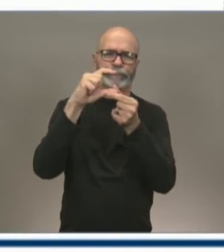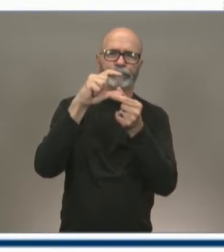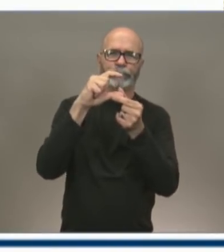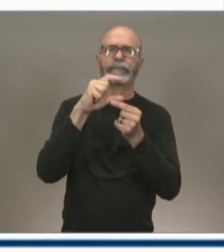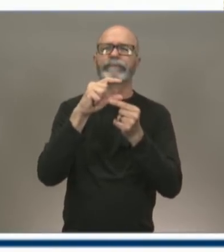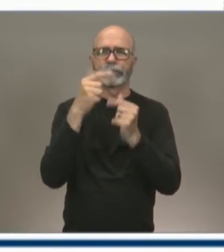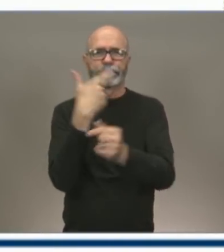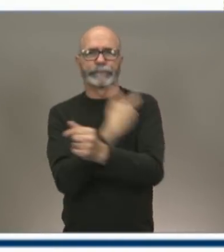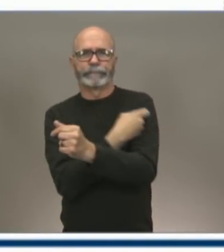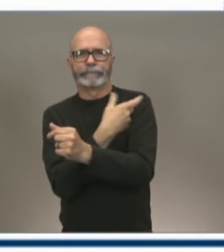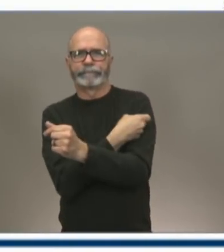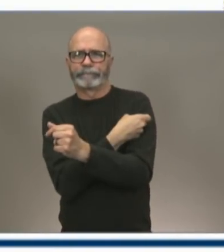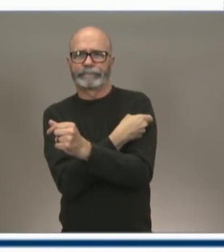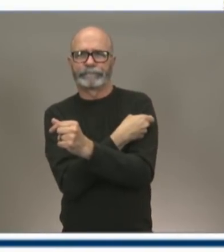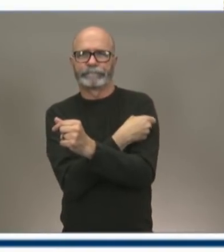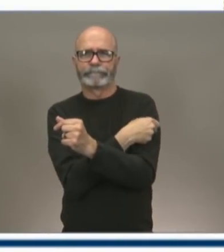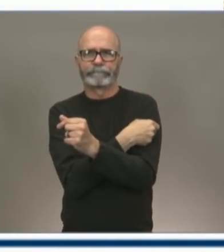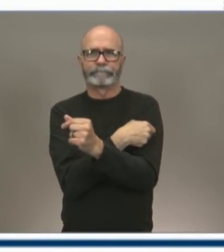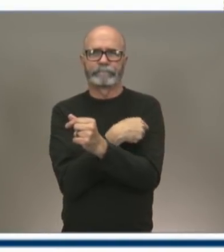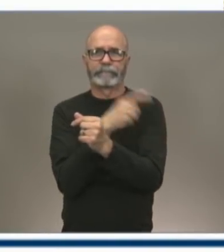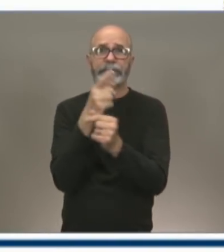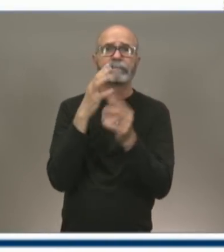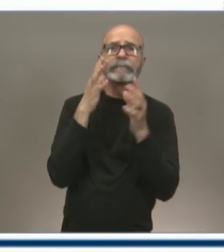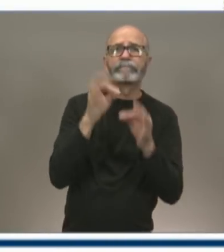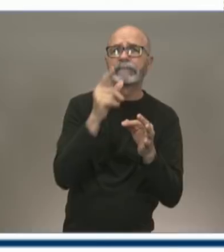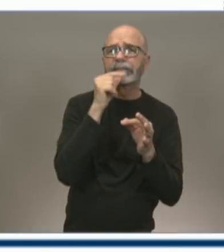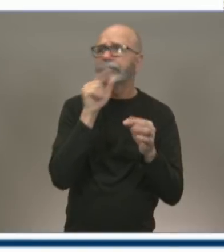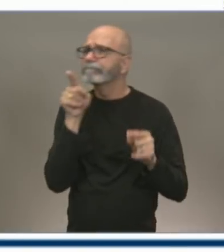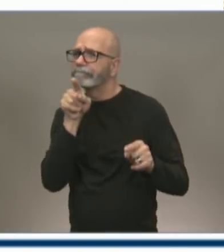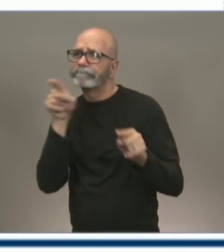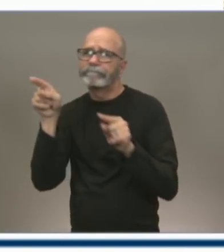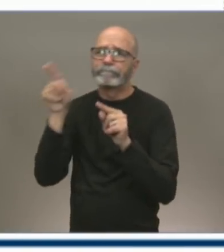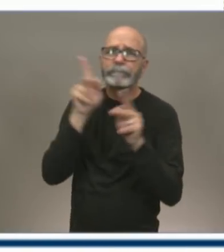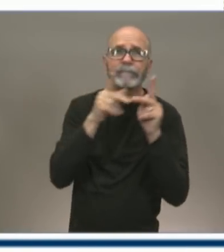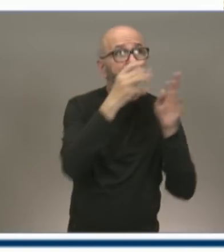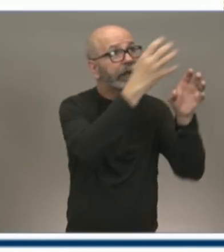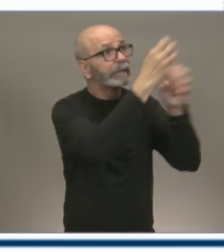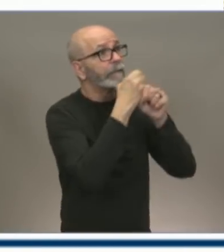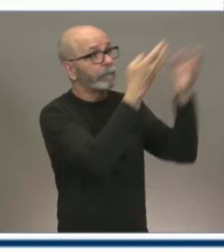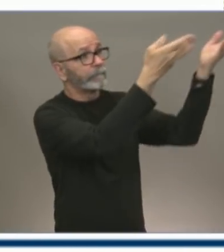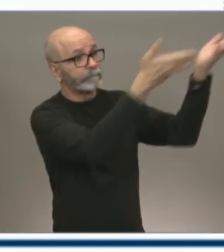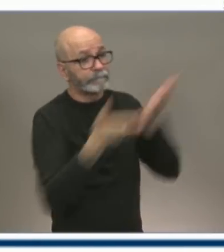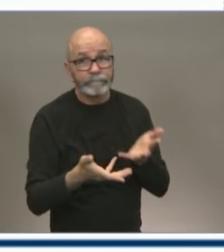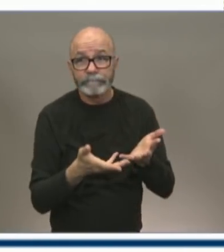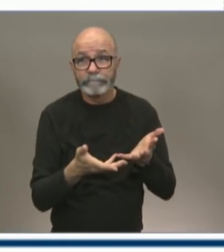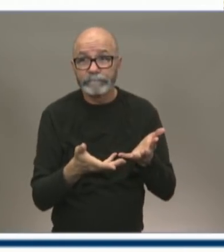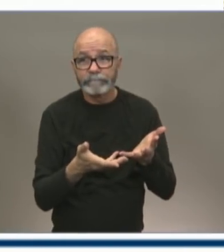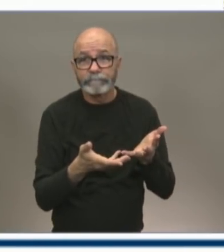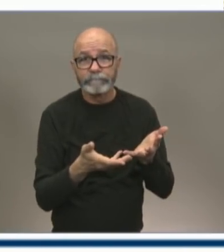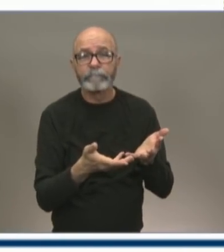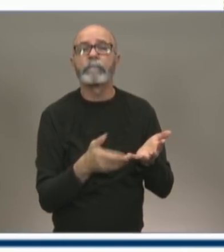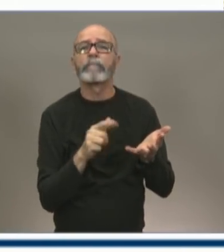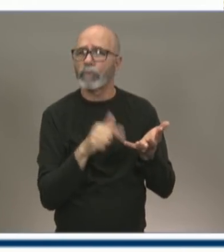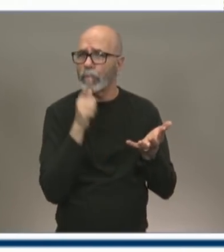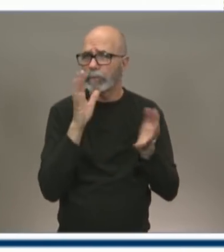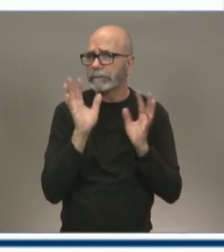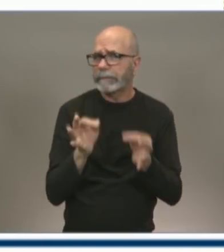any thought about how to decide who gets what vaccine once multiple vaccines are available and the characteristics are